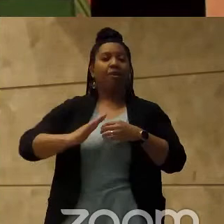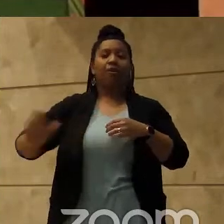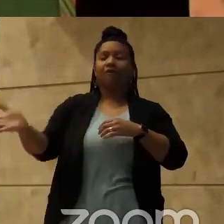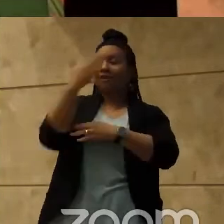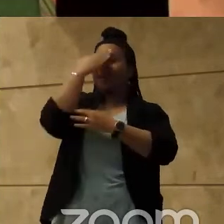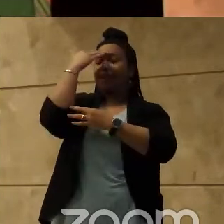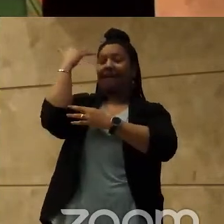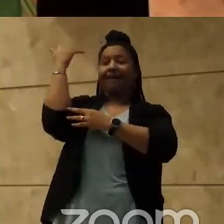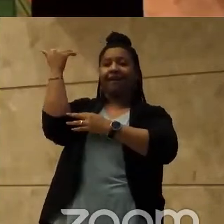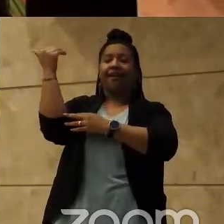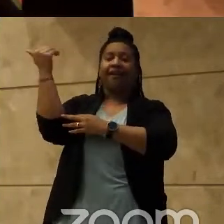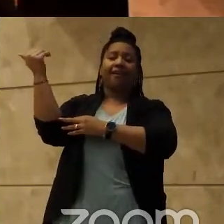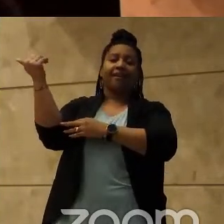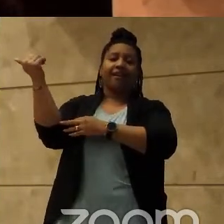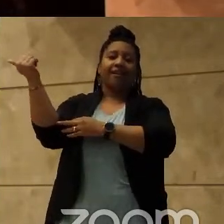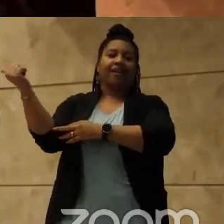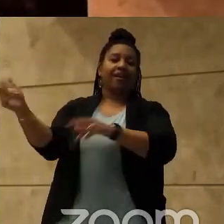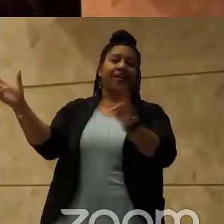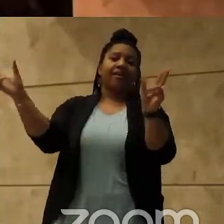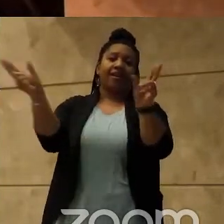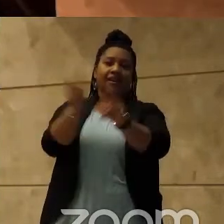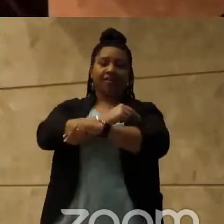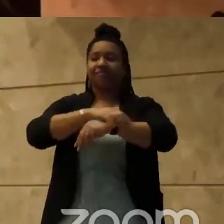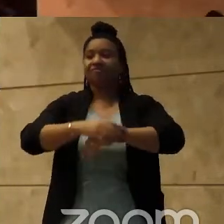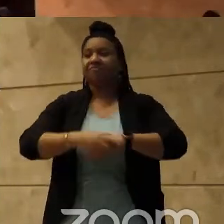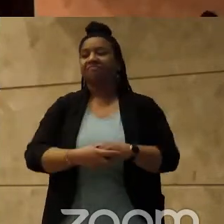Yeah. And I won't forget.